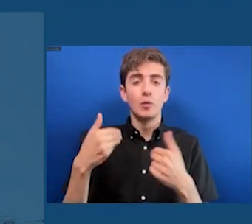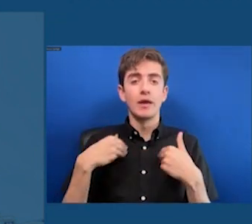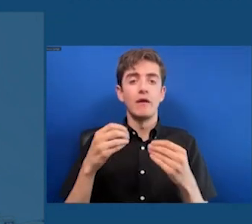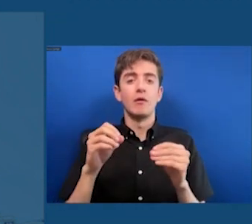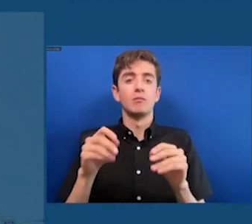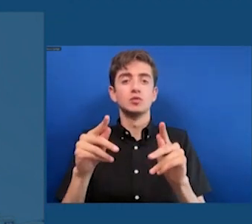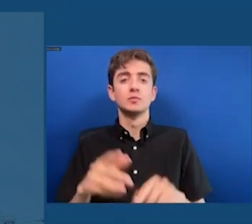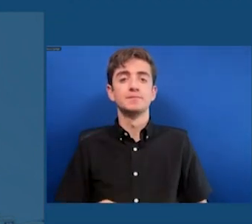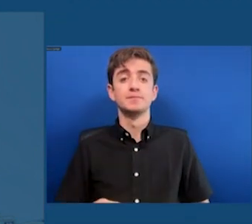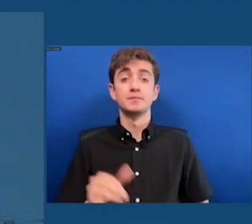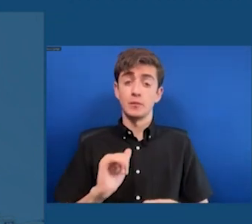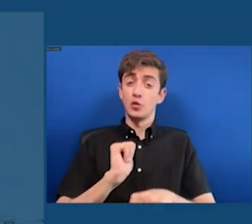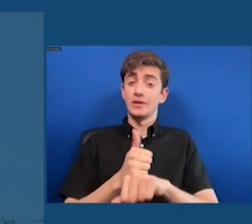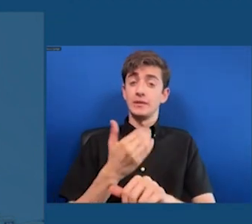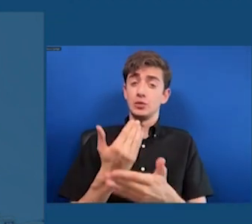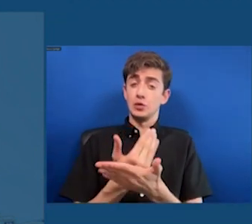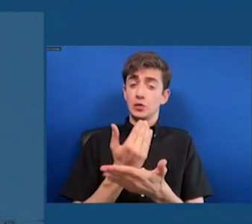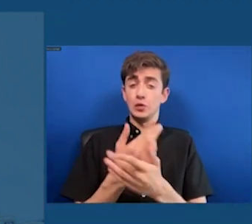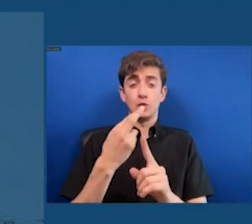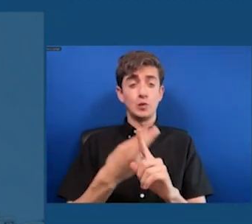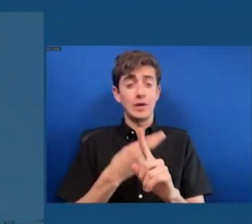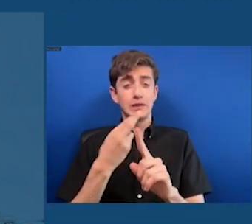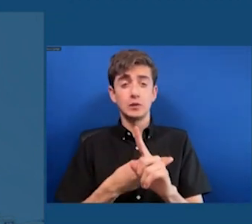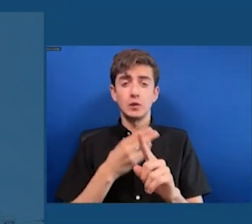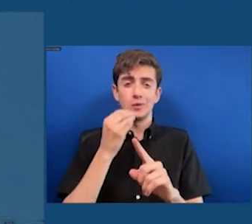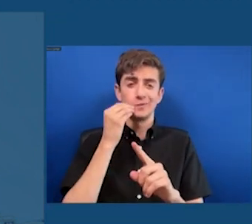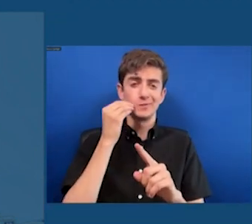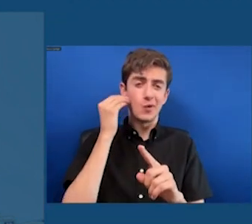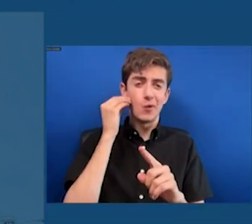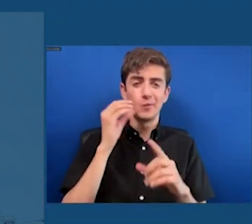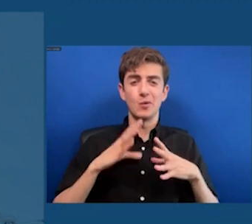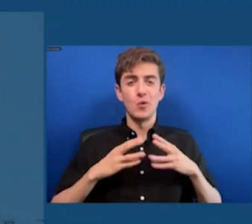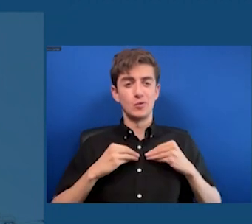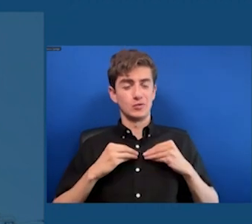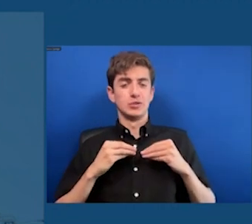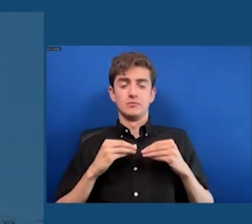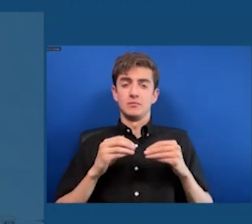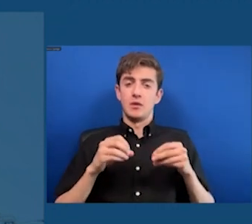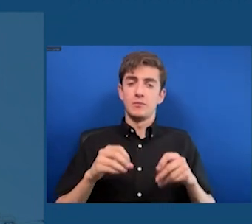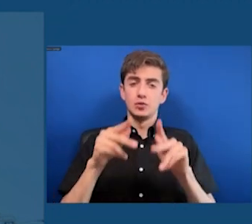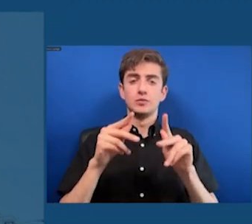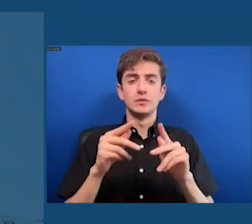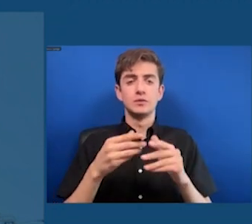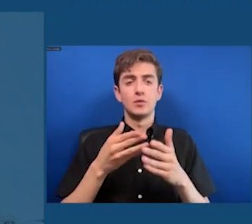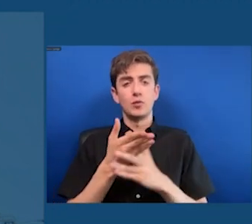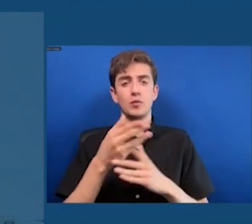homeownership opportunities with a program called New York Housing for the Future.